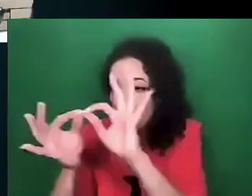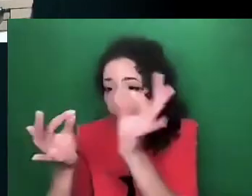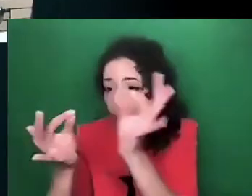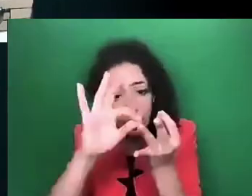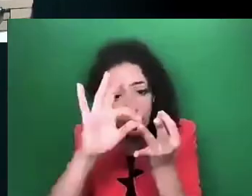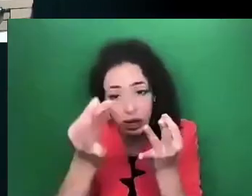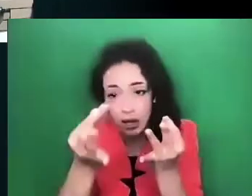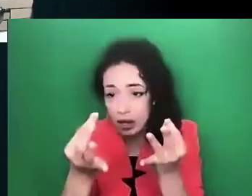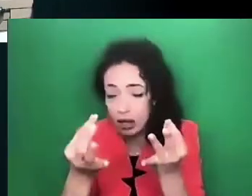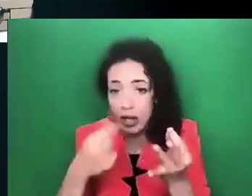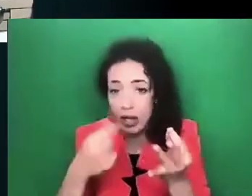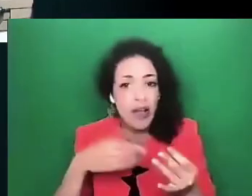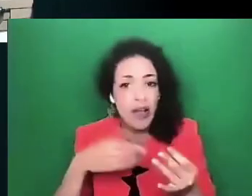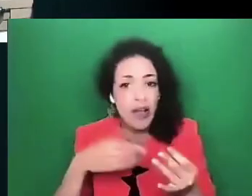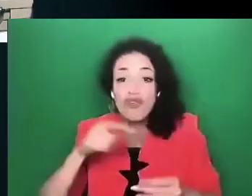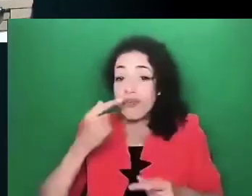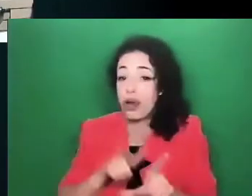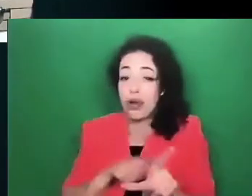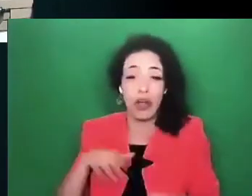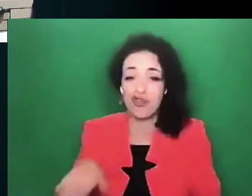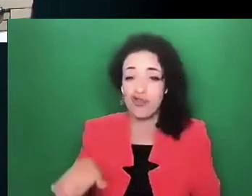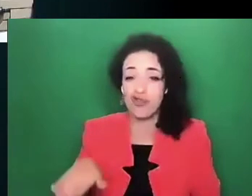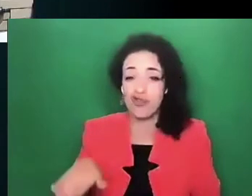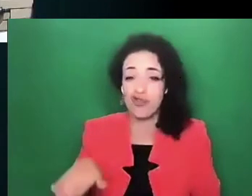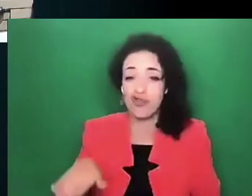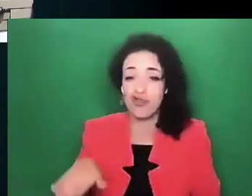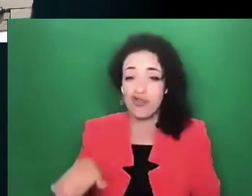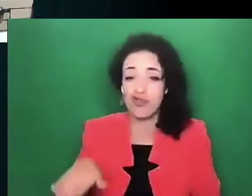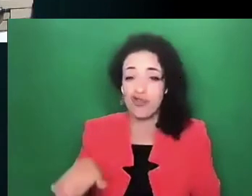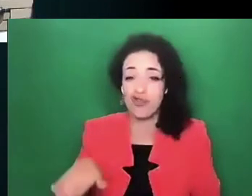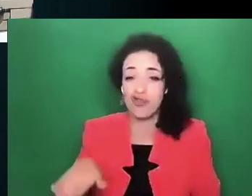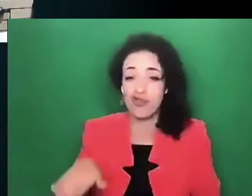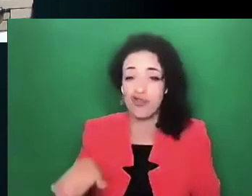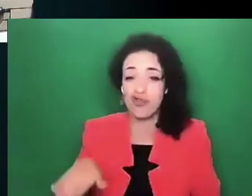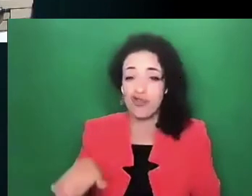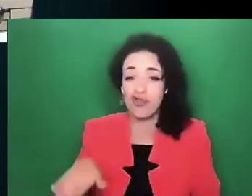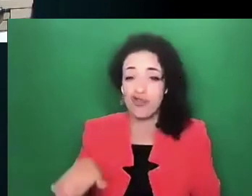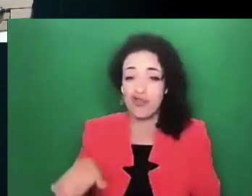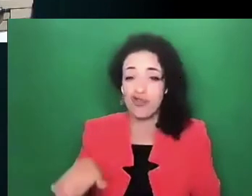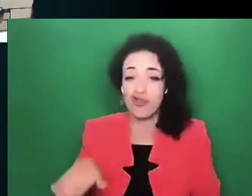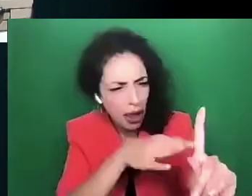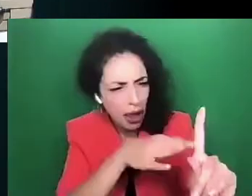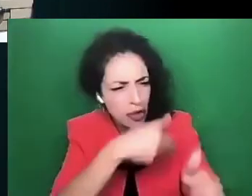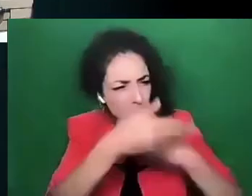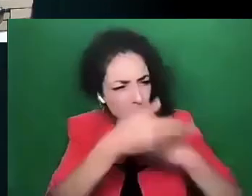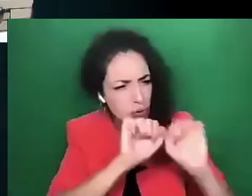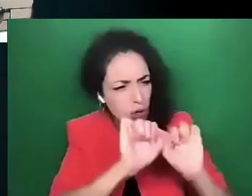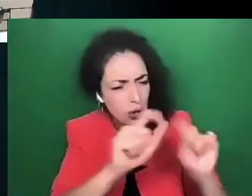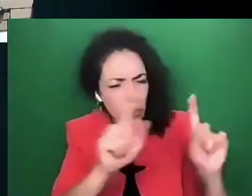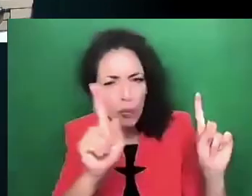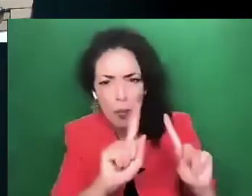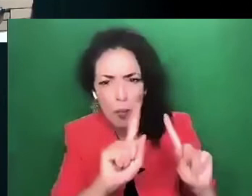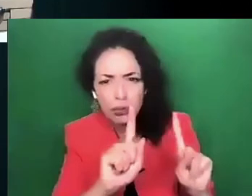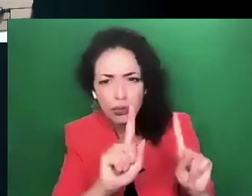has left its trace and enabled me to kind of follow up and try to make my own way out of that, because